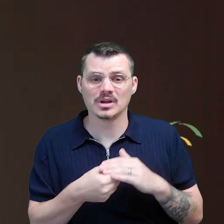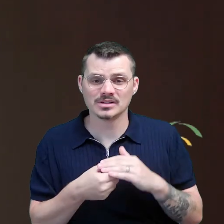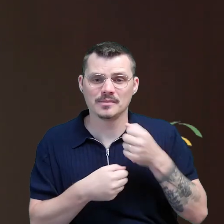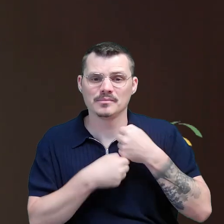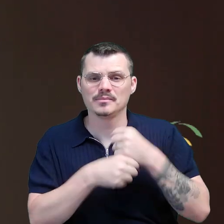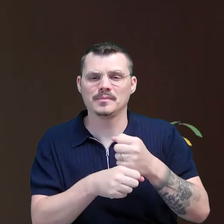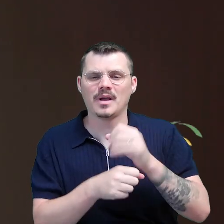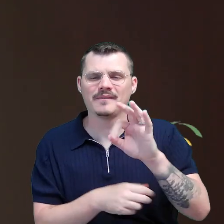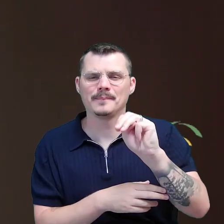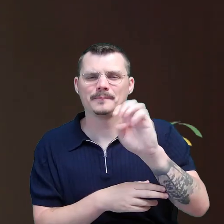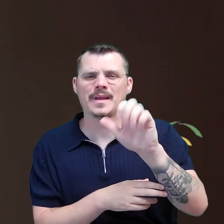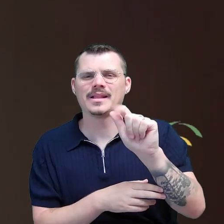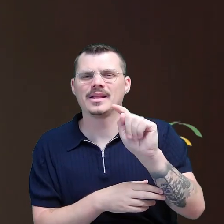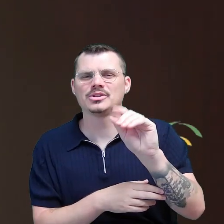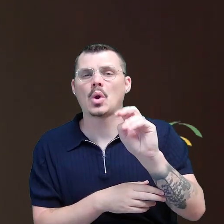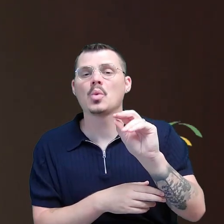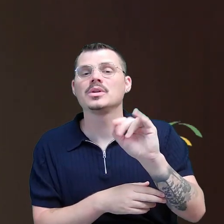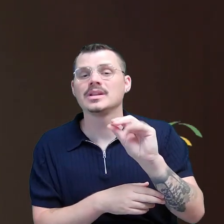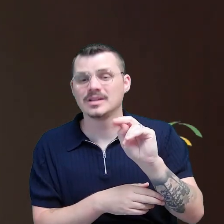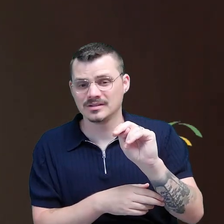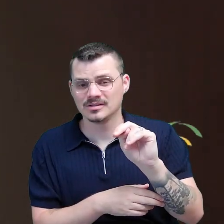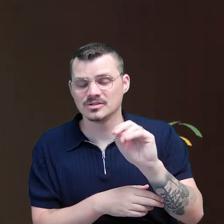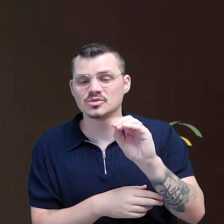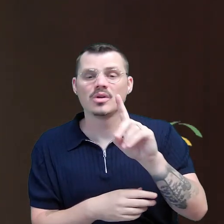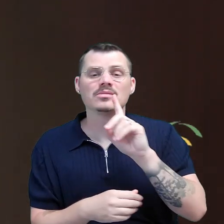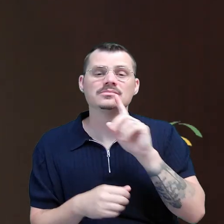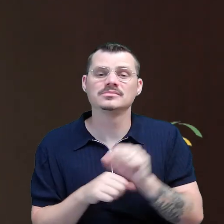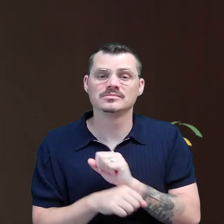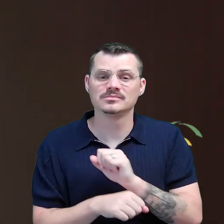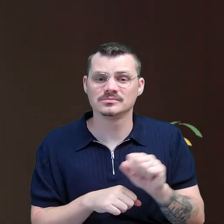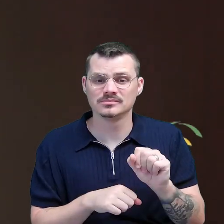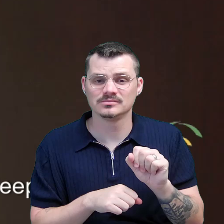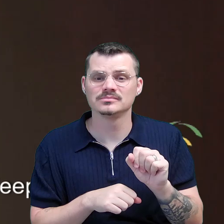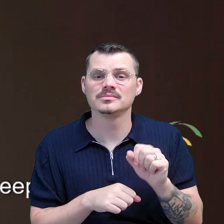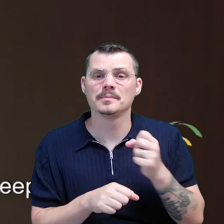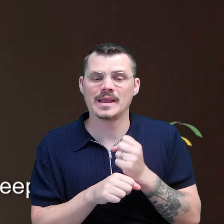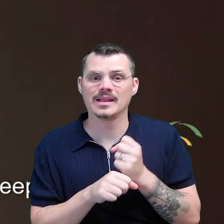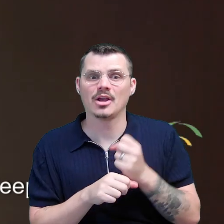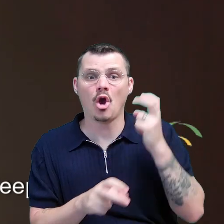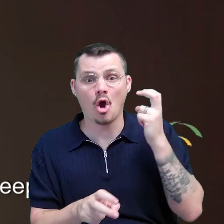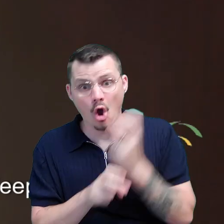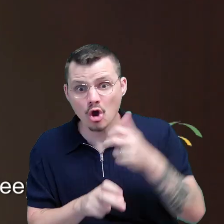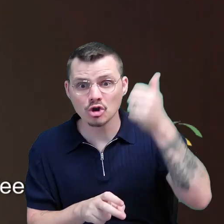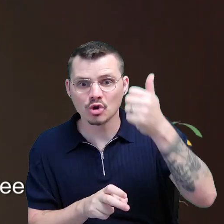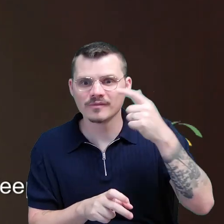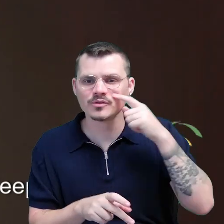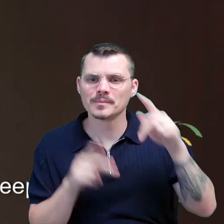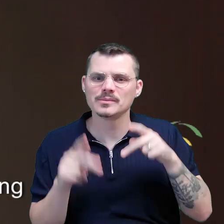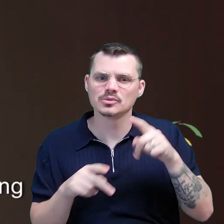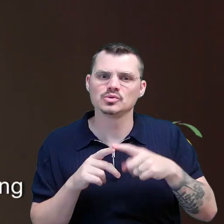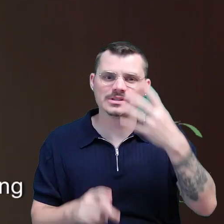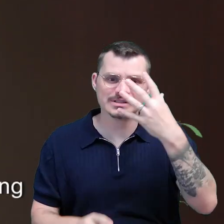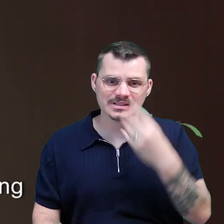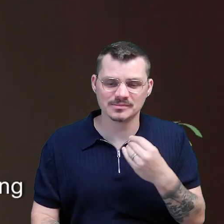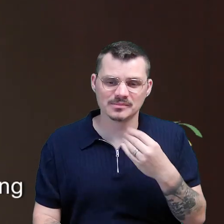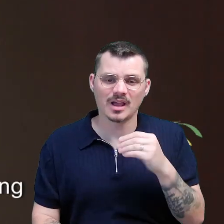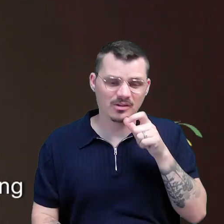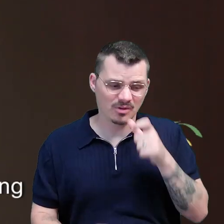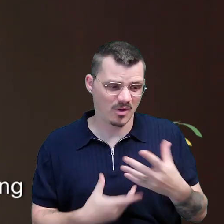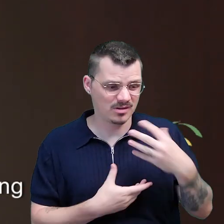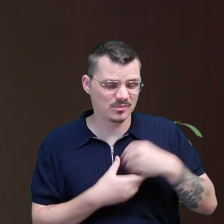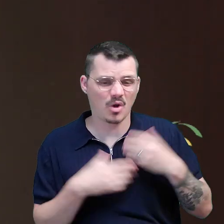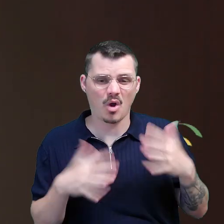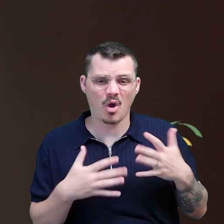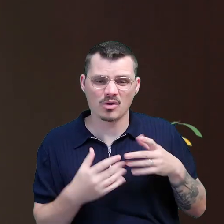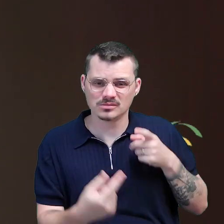production of melatonin. So they, in fact, make it much, much harder for people to sleep, and people with autism are